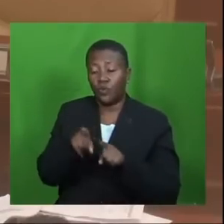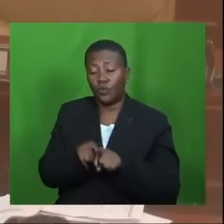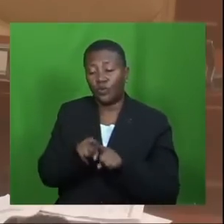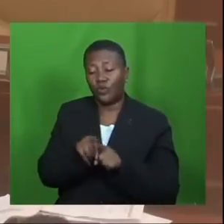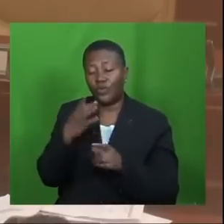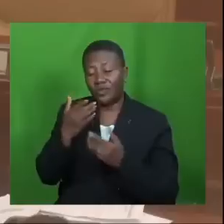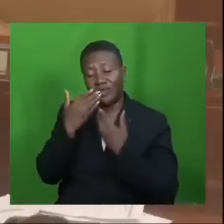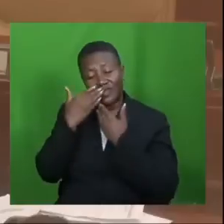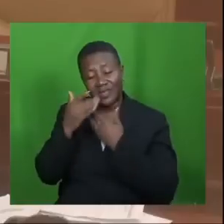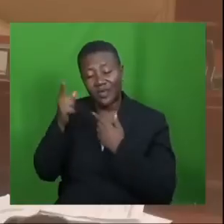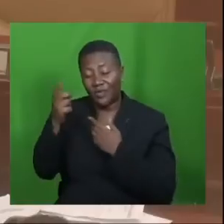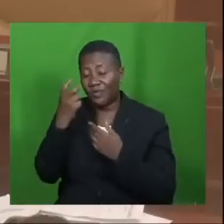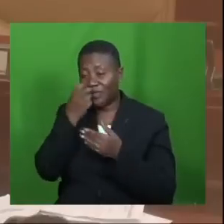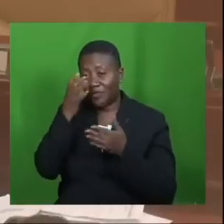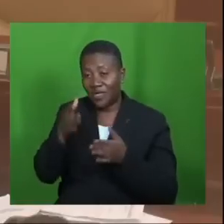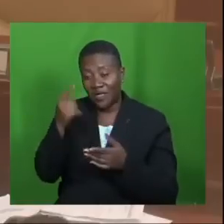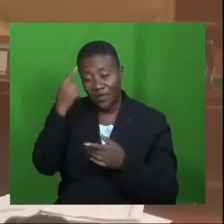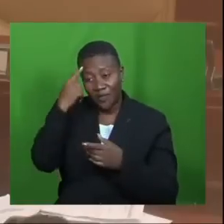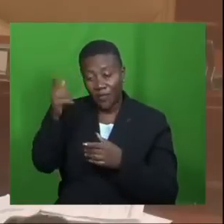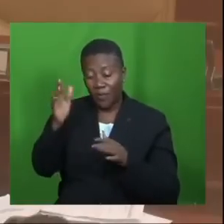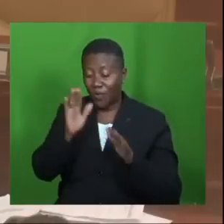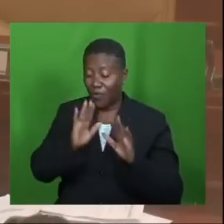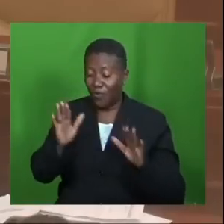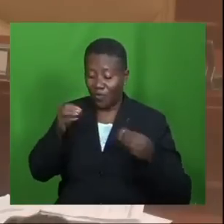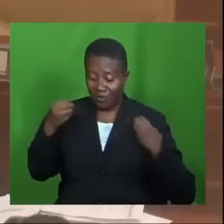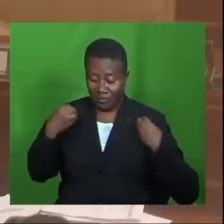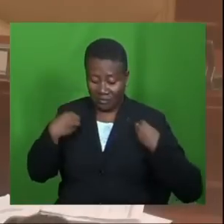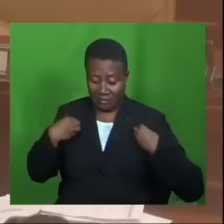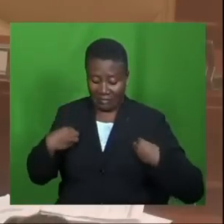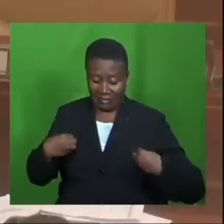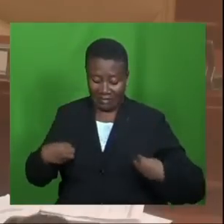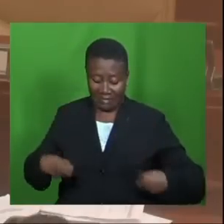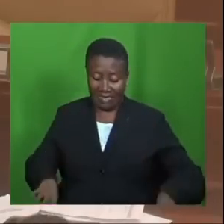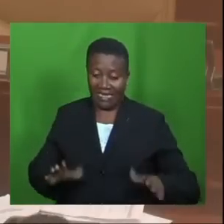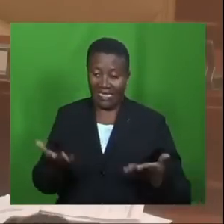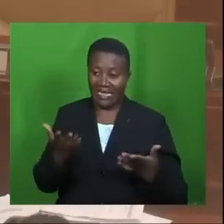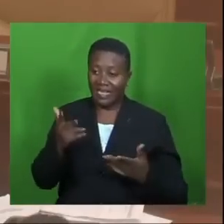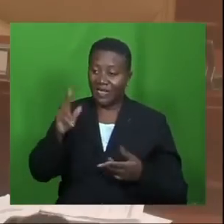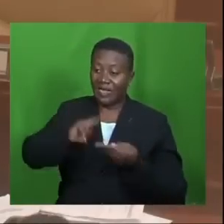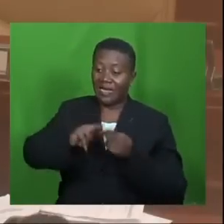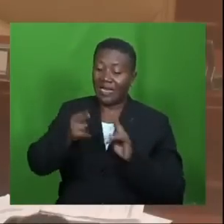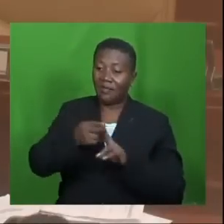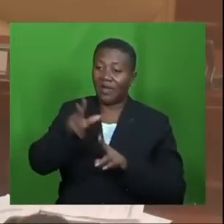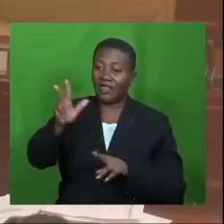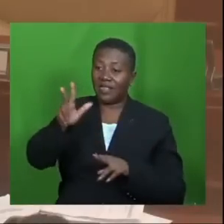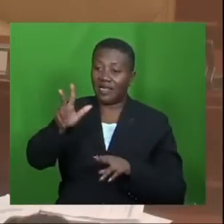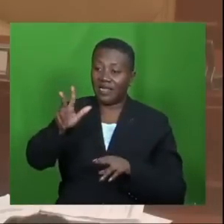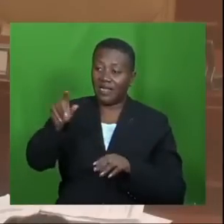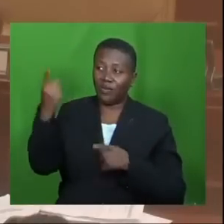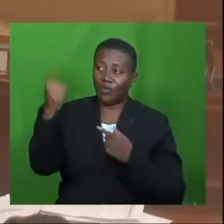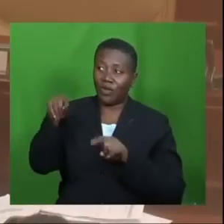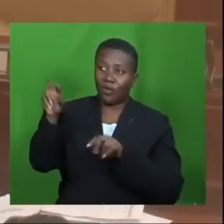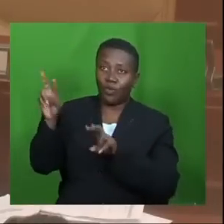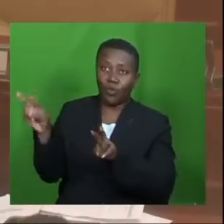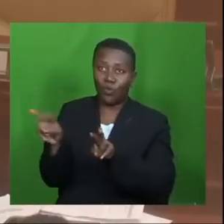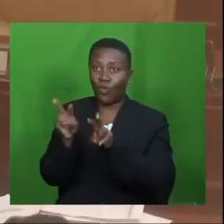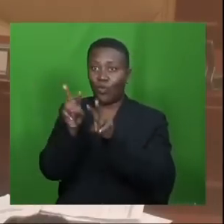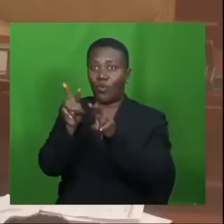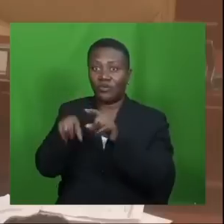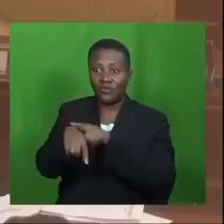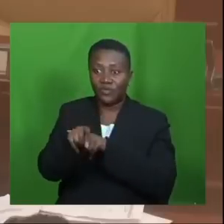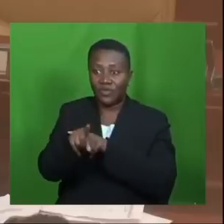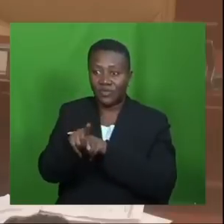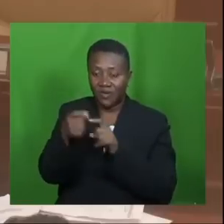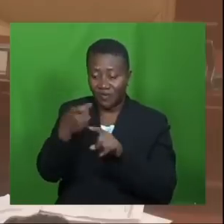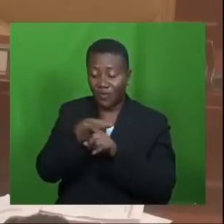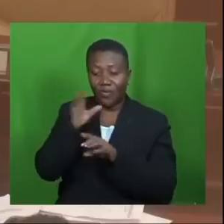support. I saw you in your number 3 jersey watching the football match from the Speaker's lobby. And